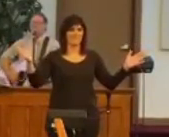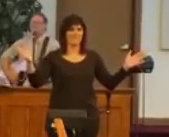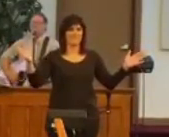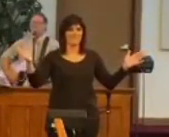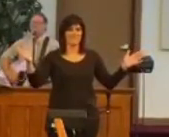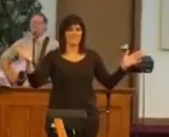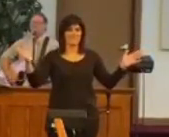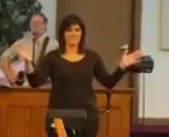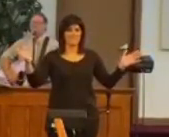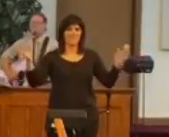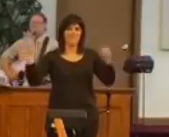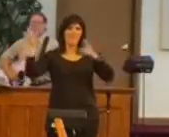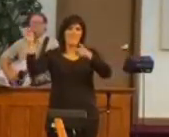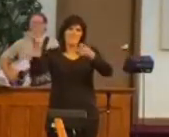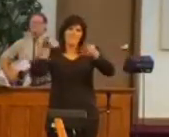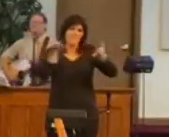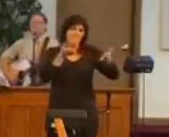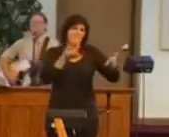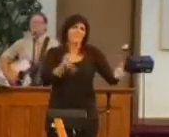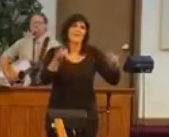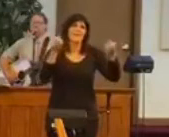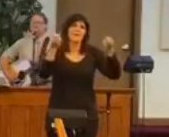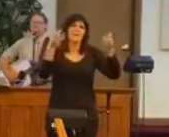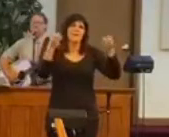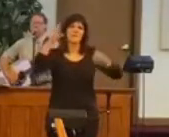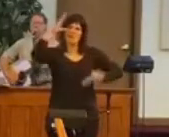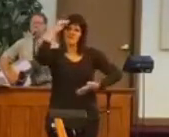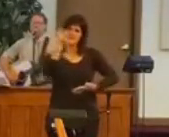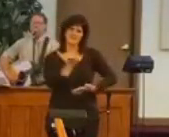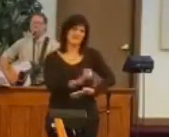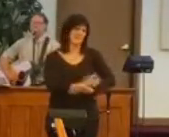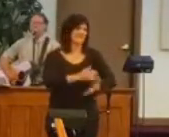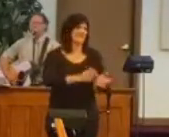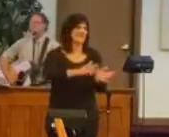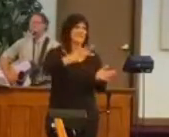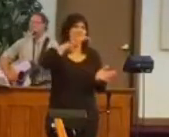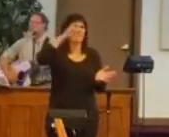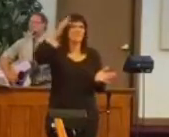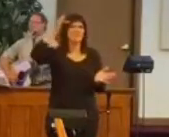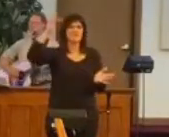bring many sons to glory.